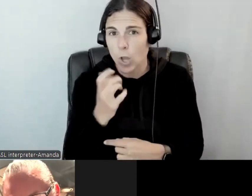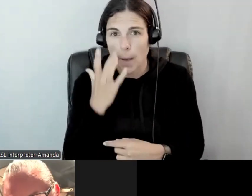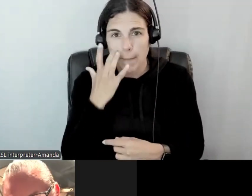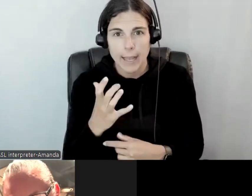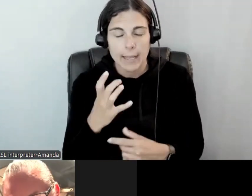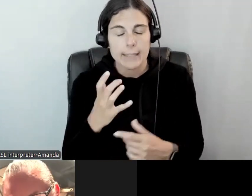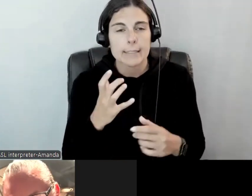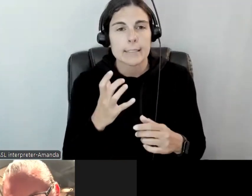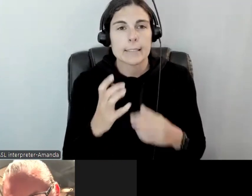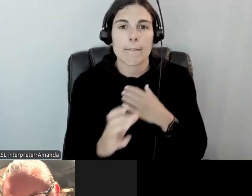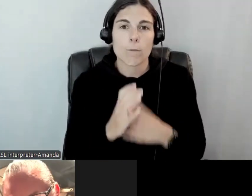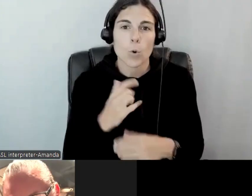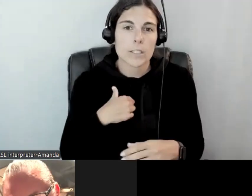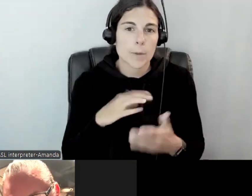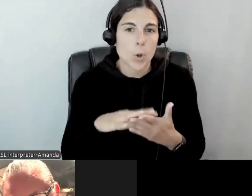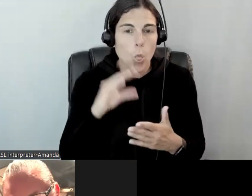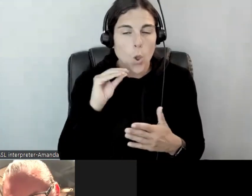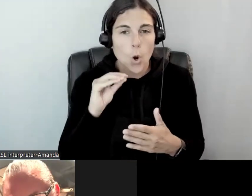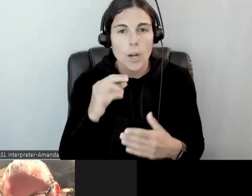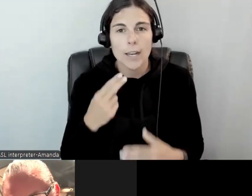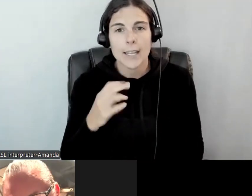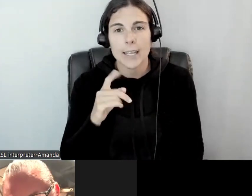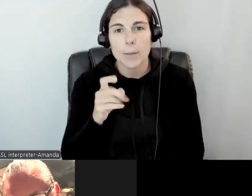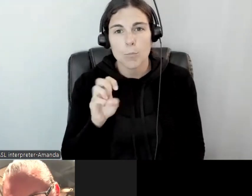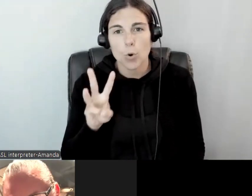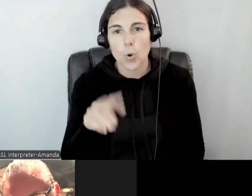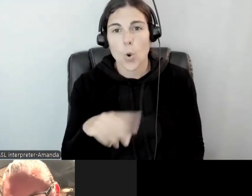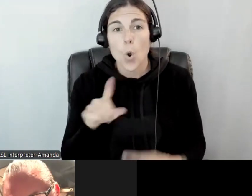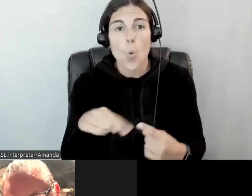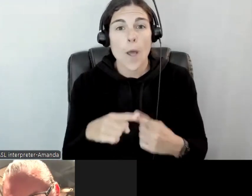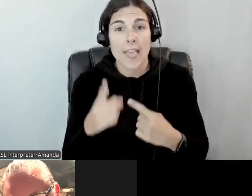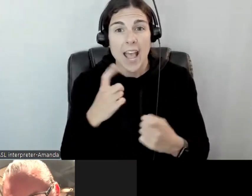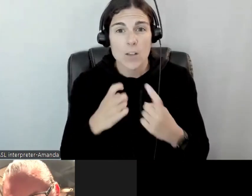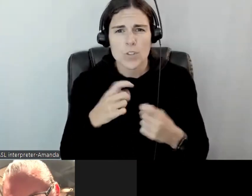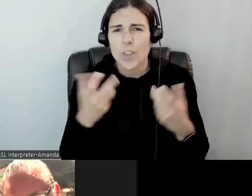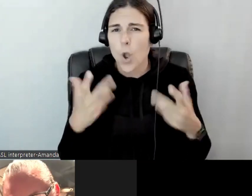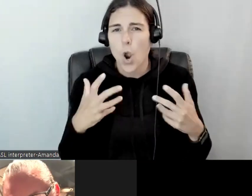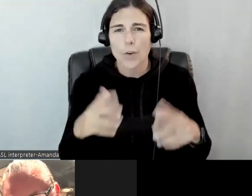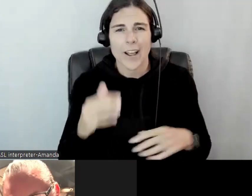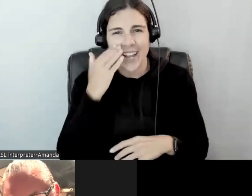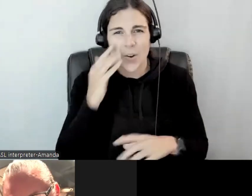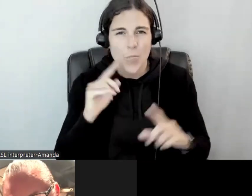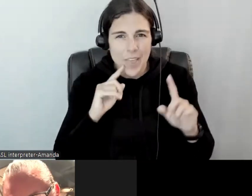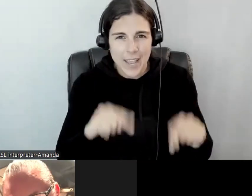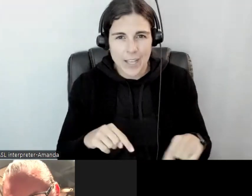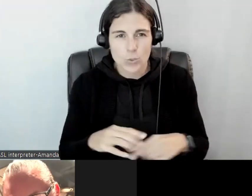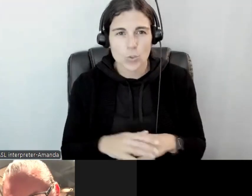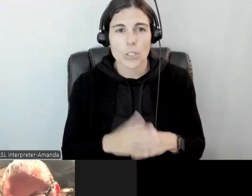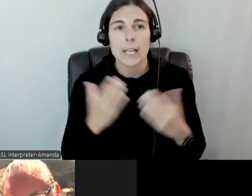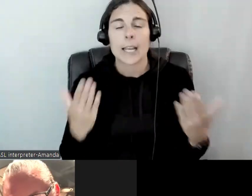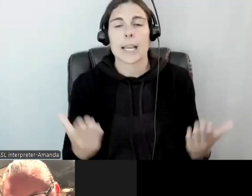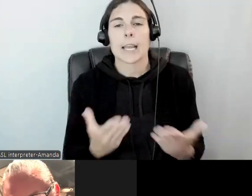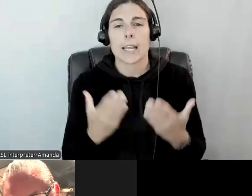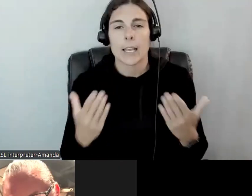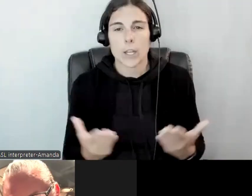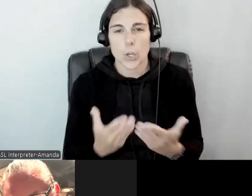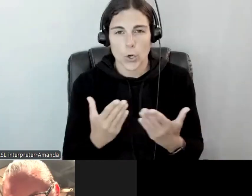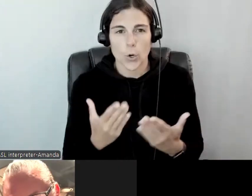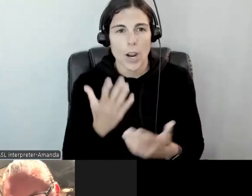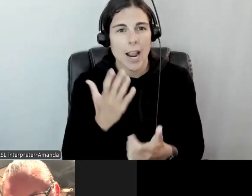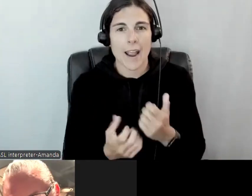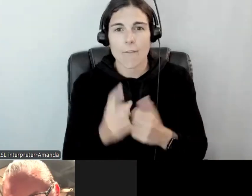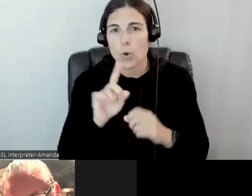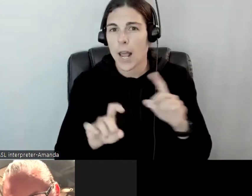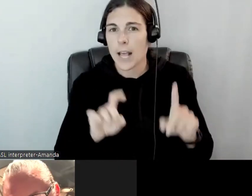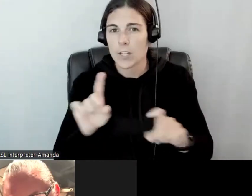He said, it's because when they asked questions, they knew the answers already. Here at Ethical Culture, everyone